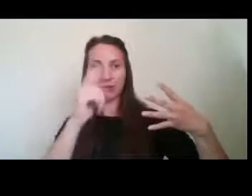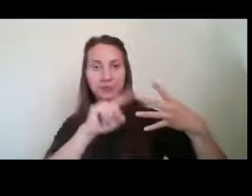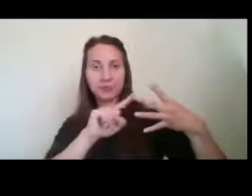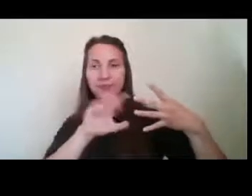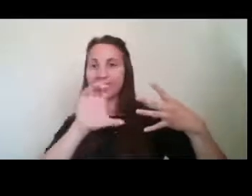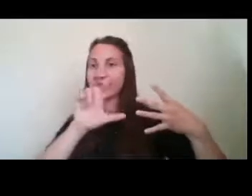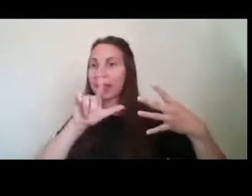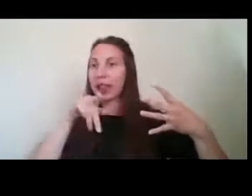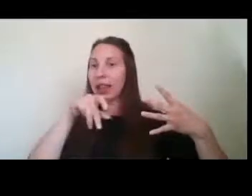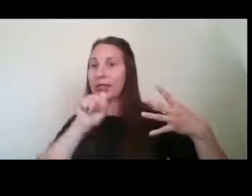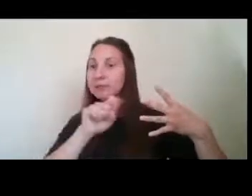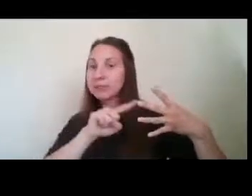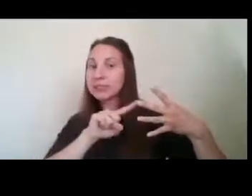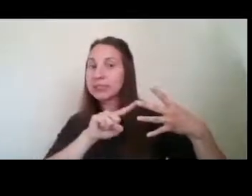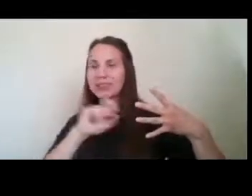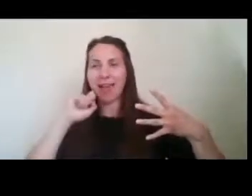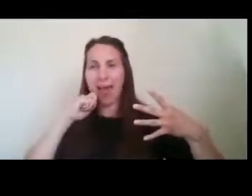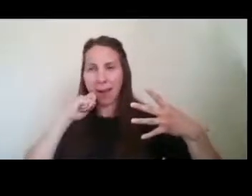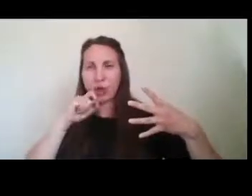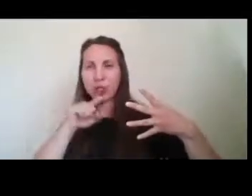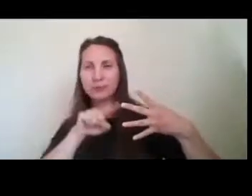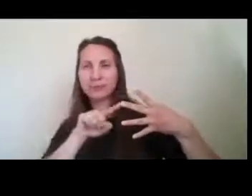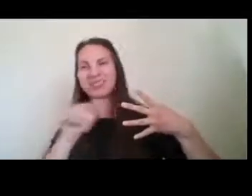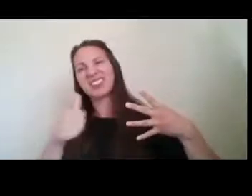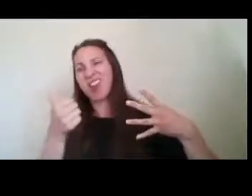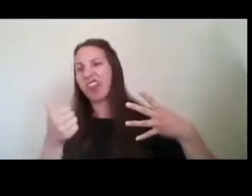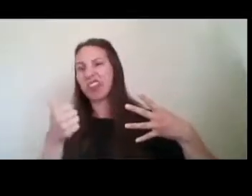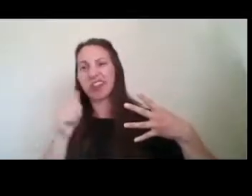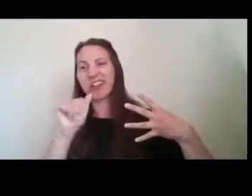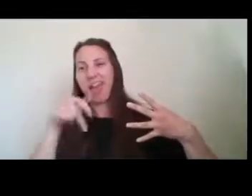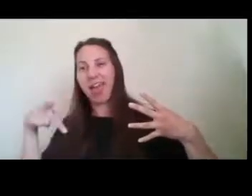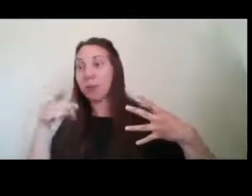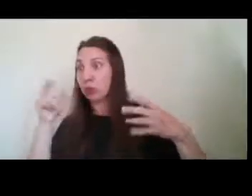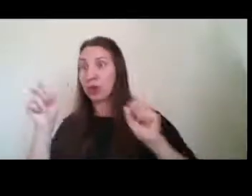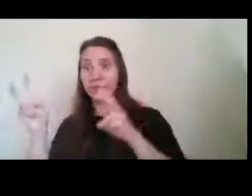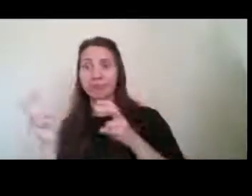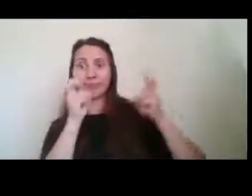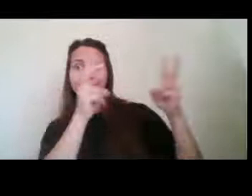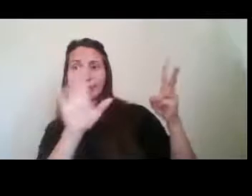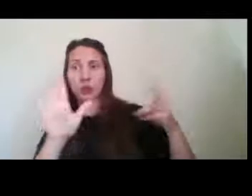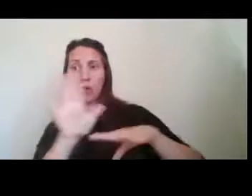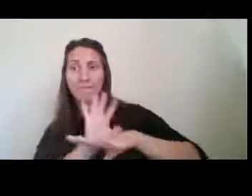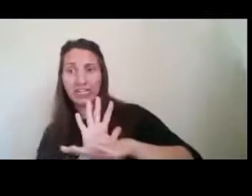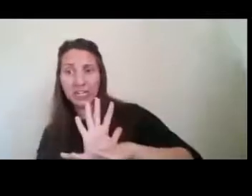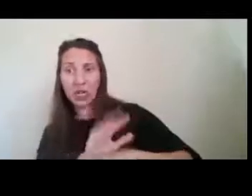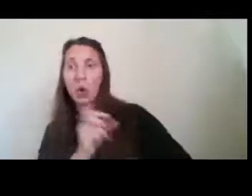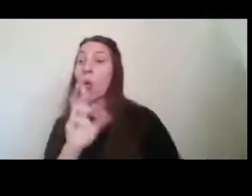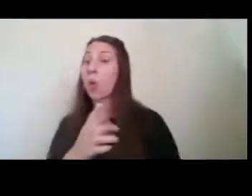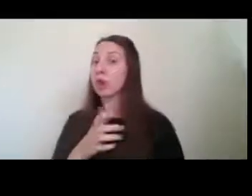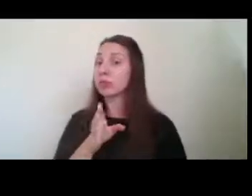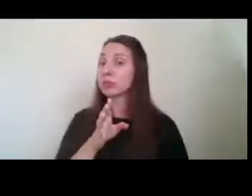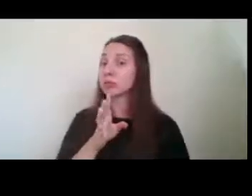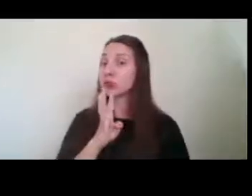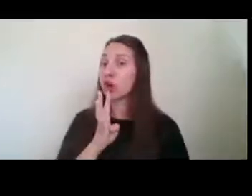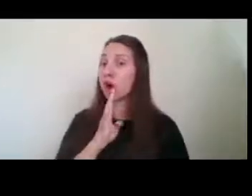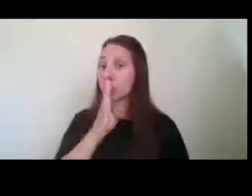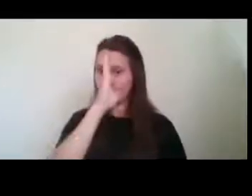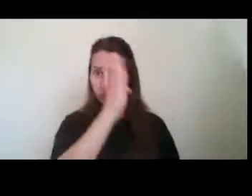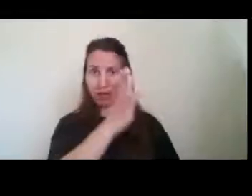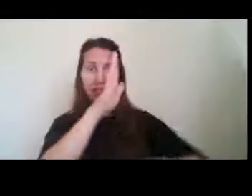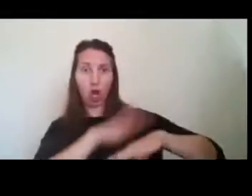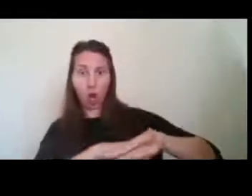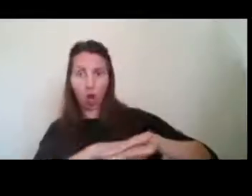from Apple, which is another one. You can literally upload your video or talk directly onto it, and it will add